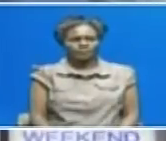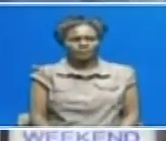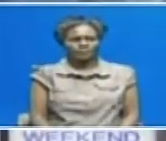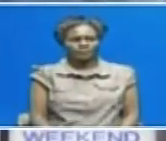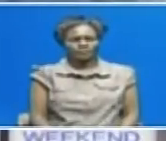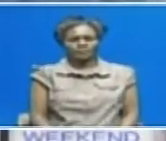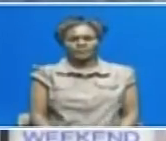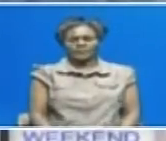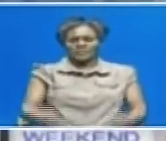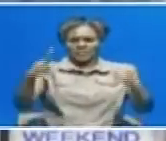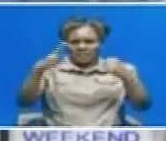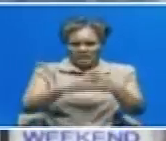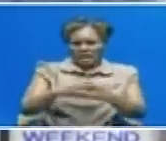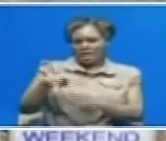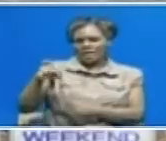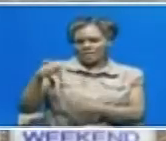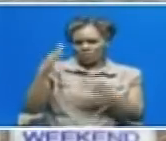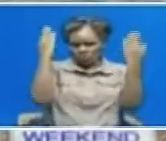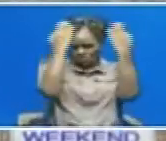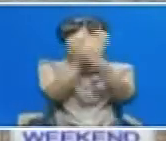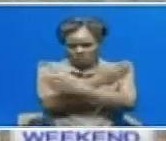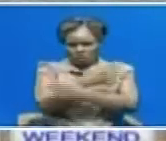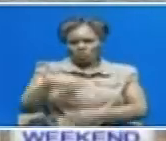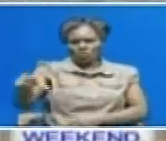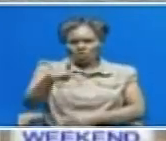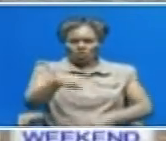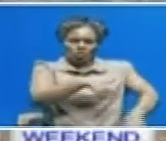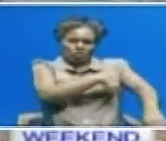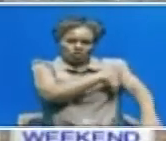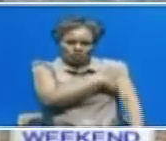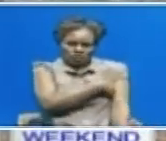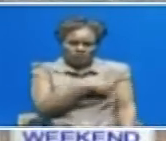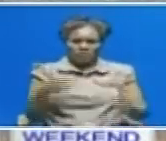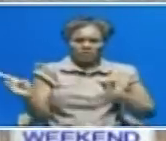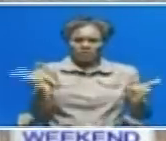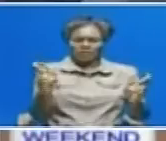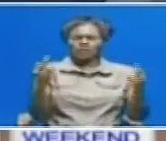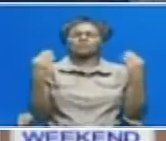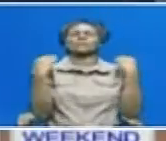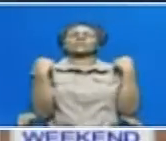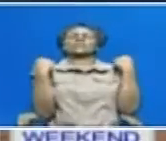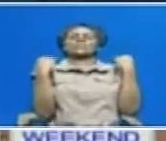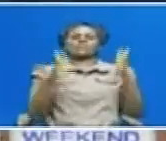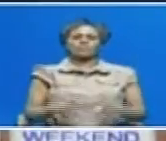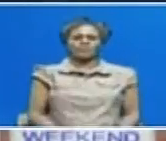9 p.m. Saturday, the family of Yahya Abdi, a local chief in Wajir County, was getting ready to call it a day.